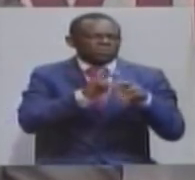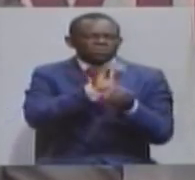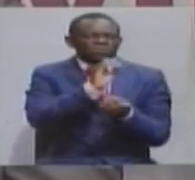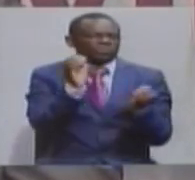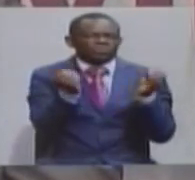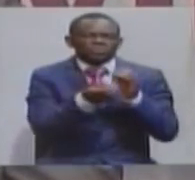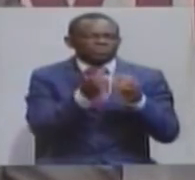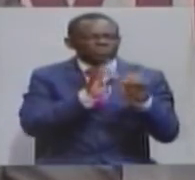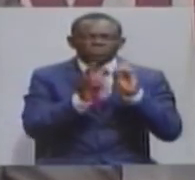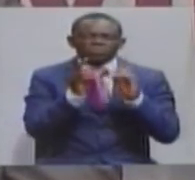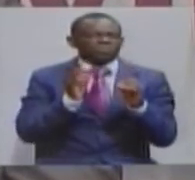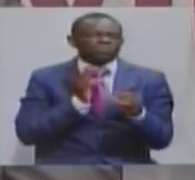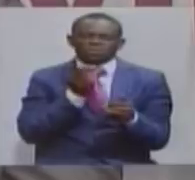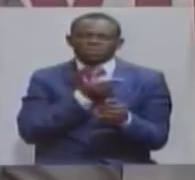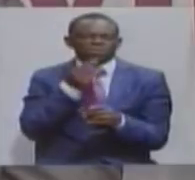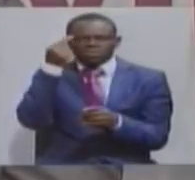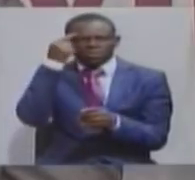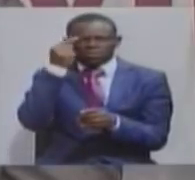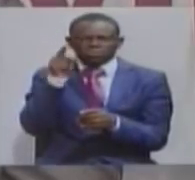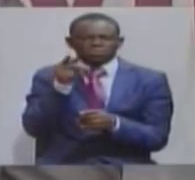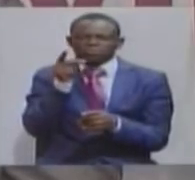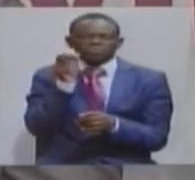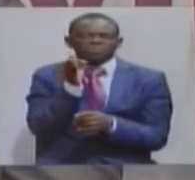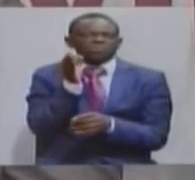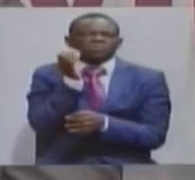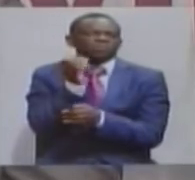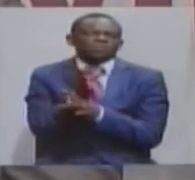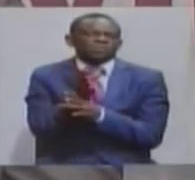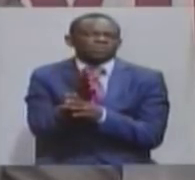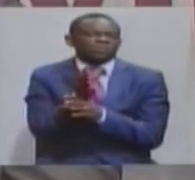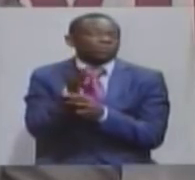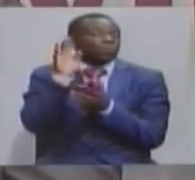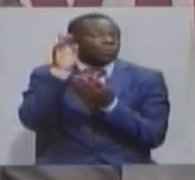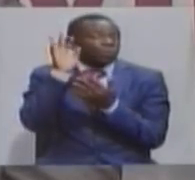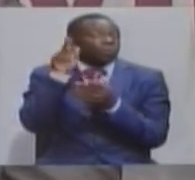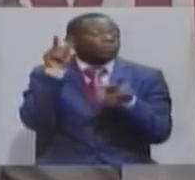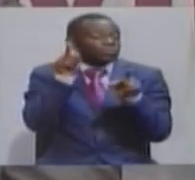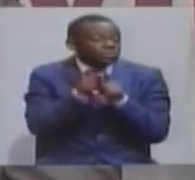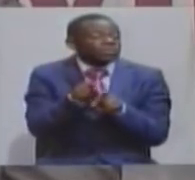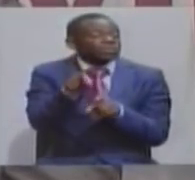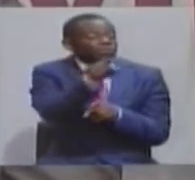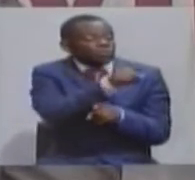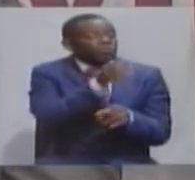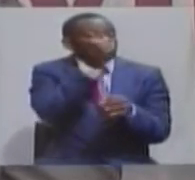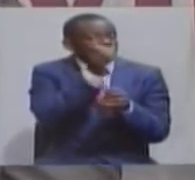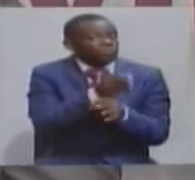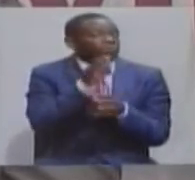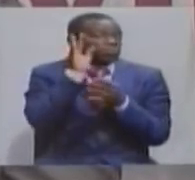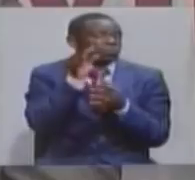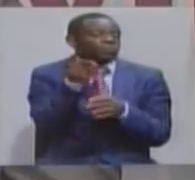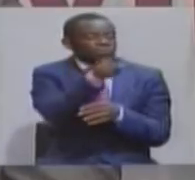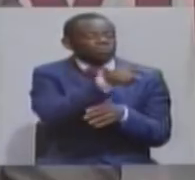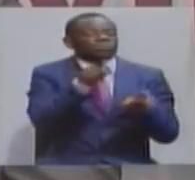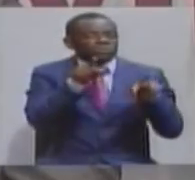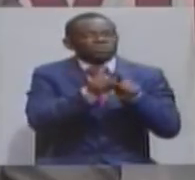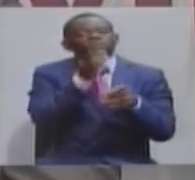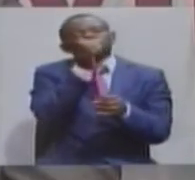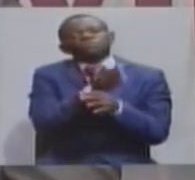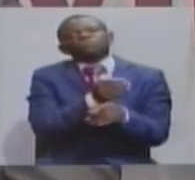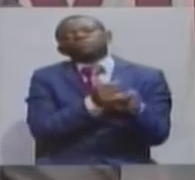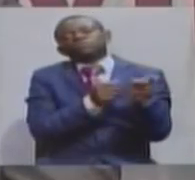stakeholders, particularly the political players, will also be as ready and as eager as we are to proceed